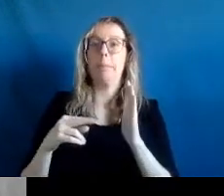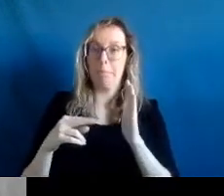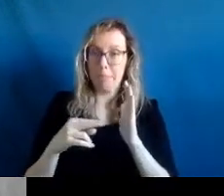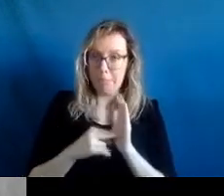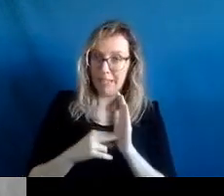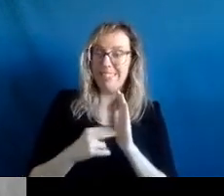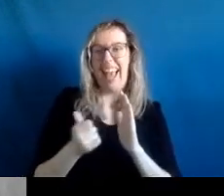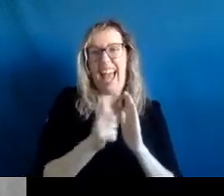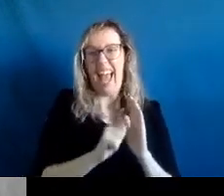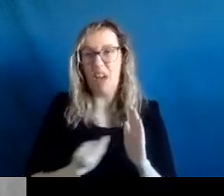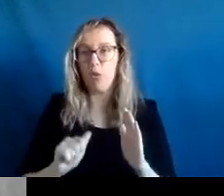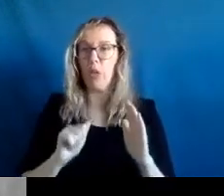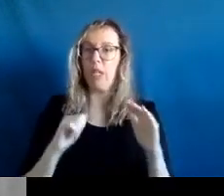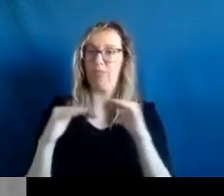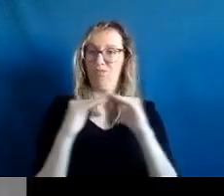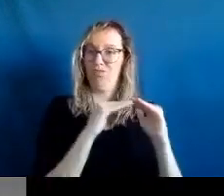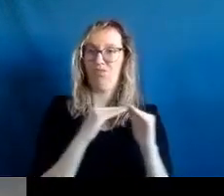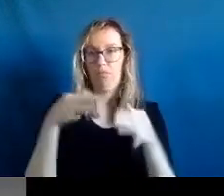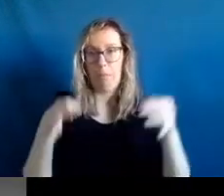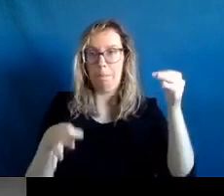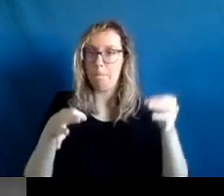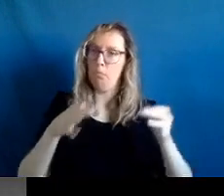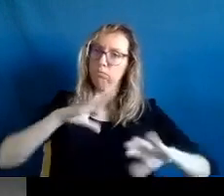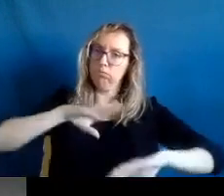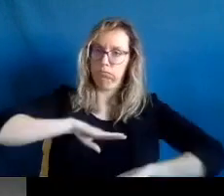righteous and will bear their guilt.